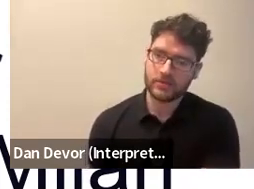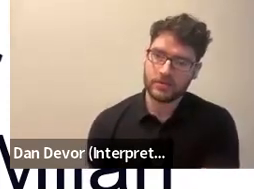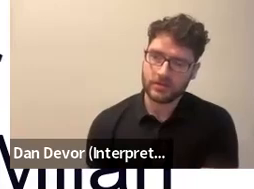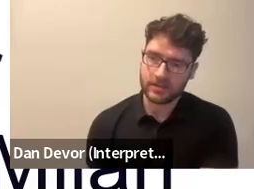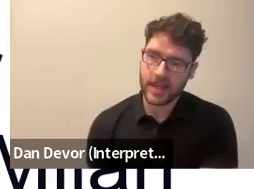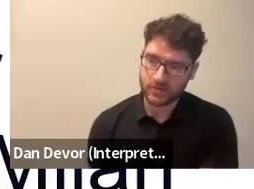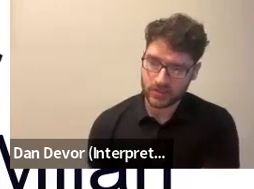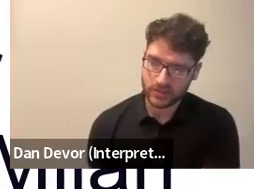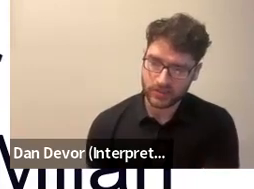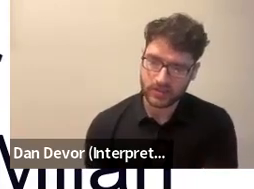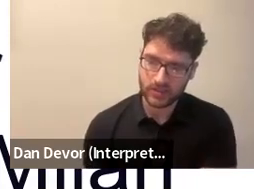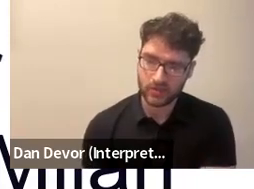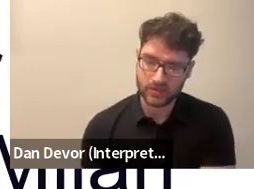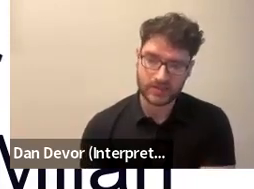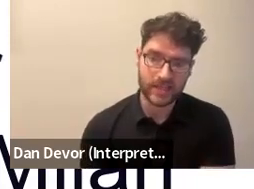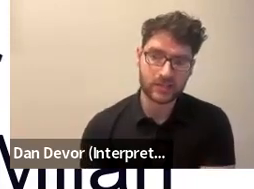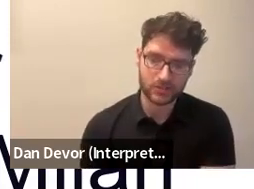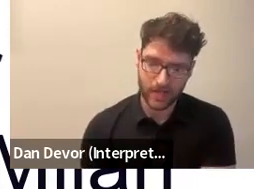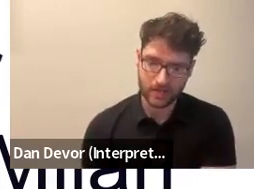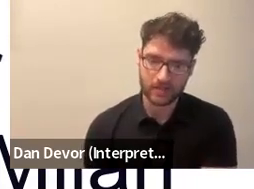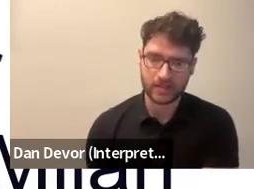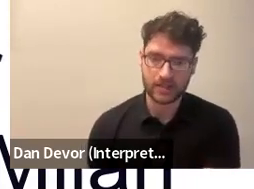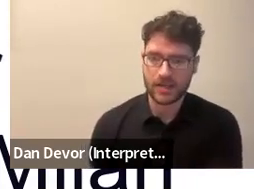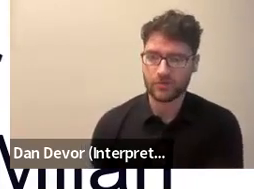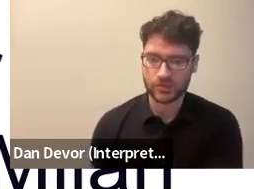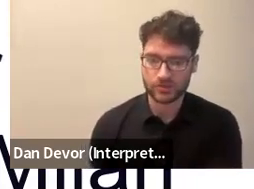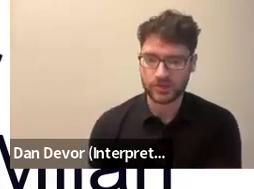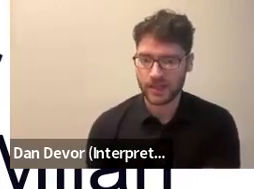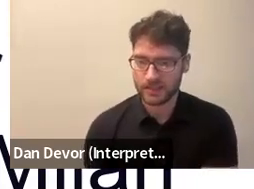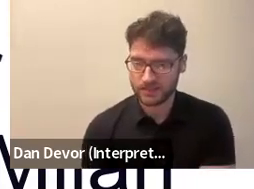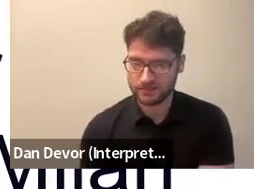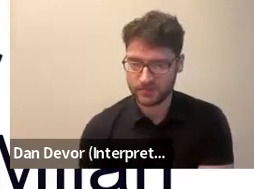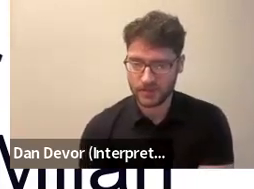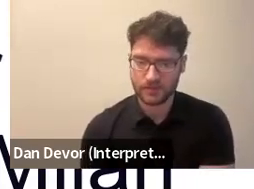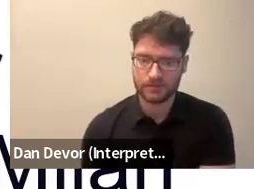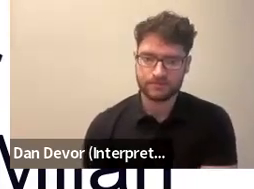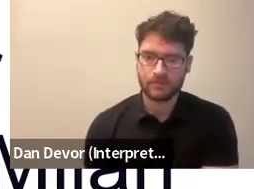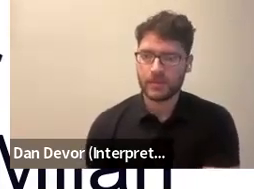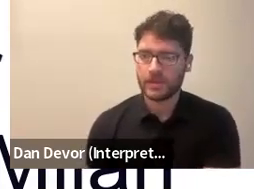and the last one here was this Englishman named Richard Elliot,